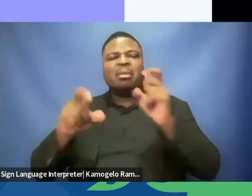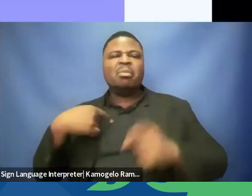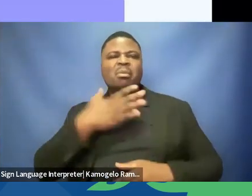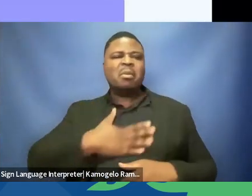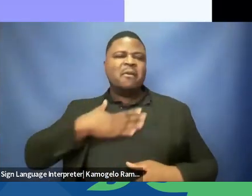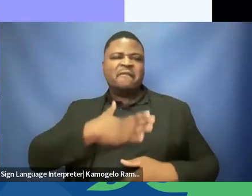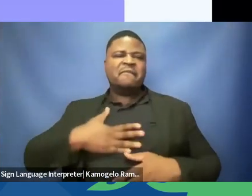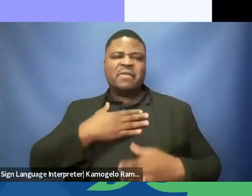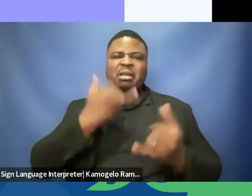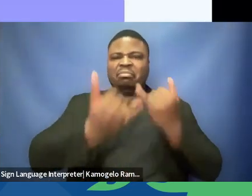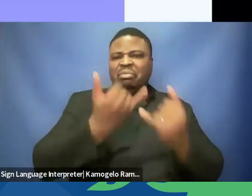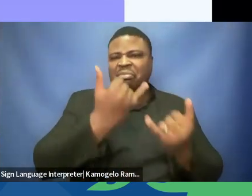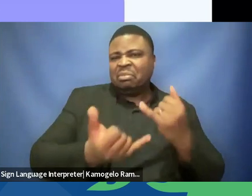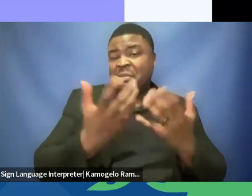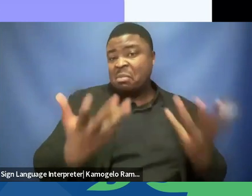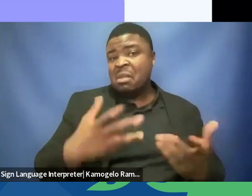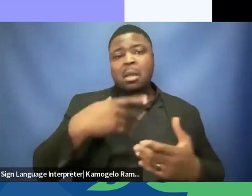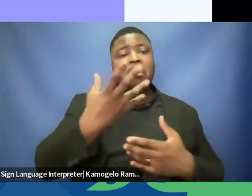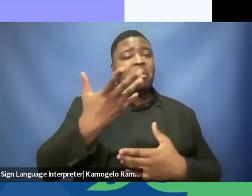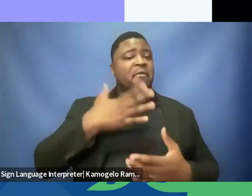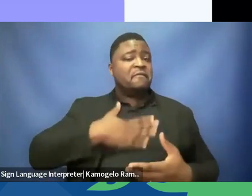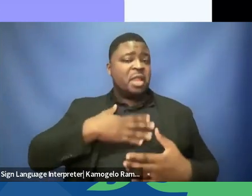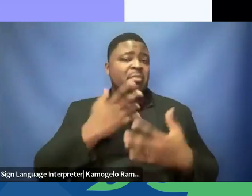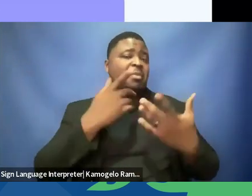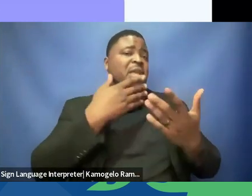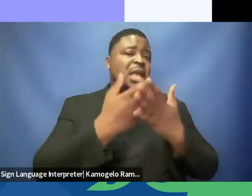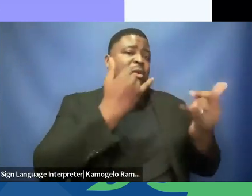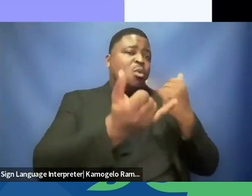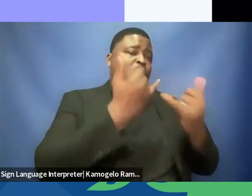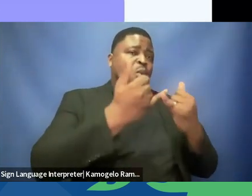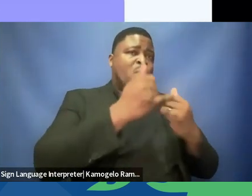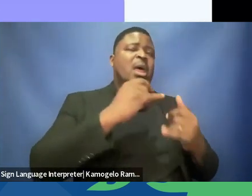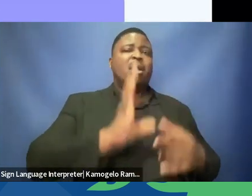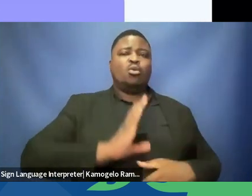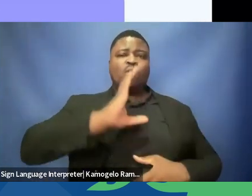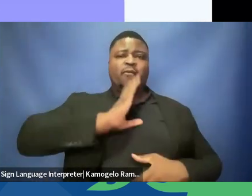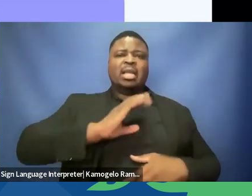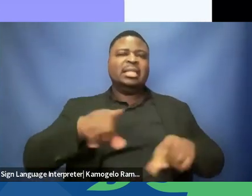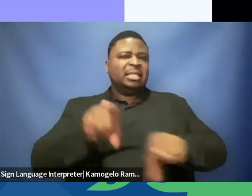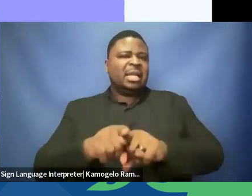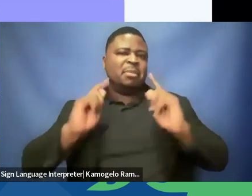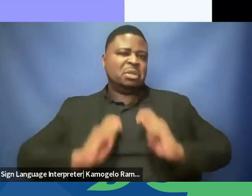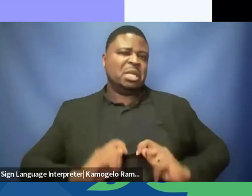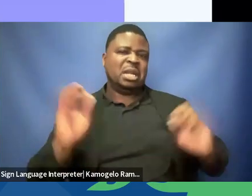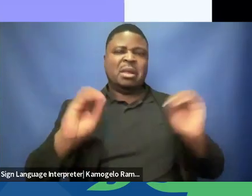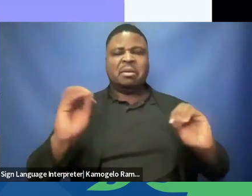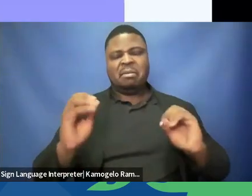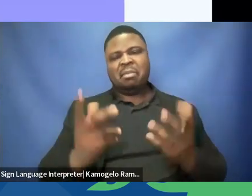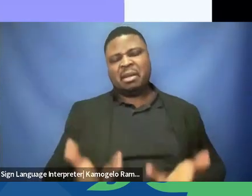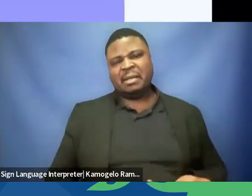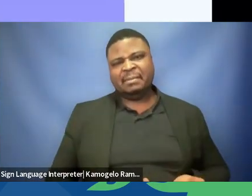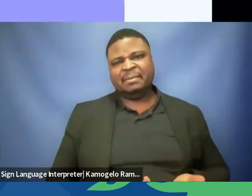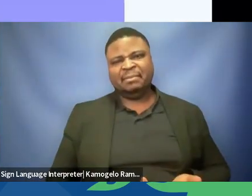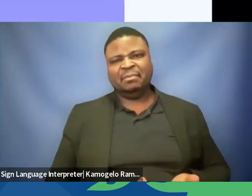and improved control during sex. It increased confidence and reduced anxiety. Someone said that they could